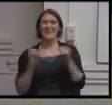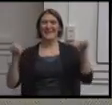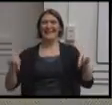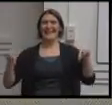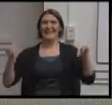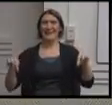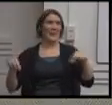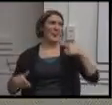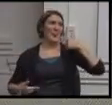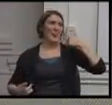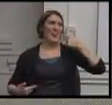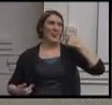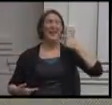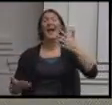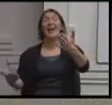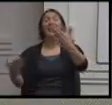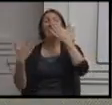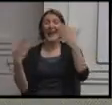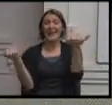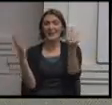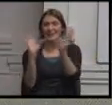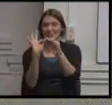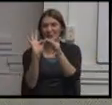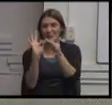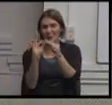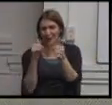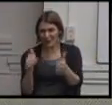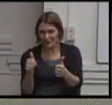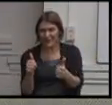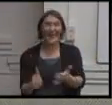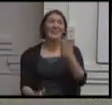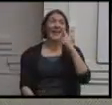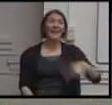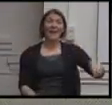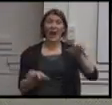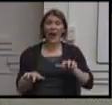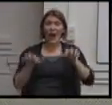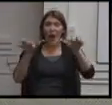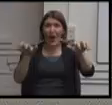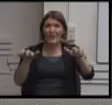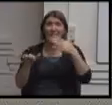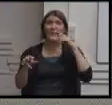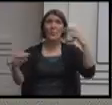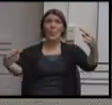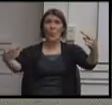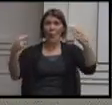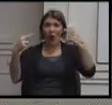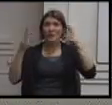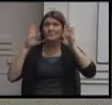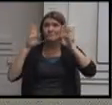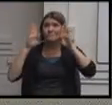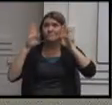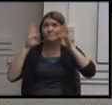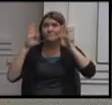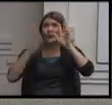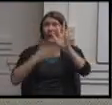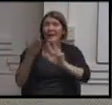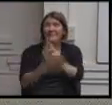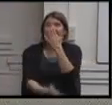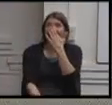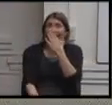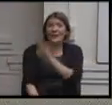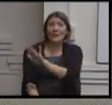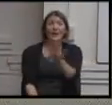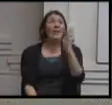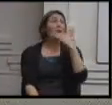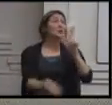Room. Thank you, ASL interpreters. Thank you, everybody who's been watching and paying attention, and everybody who participated. Thank you,